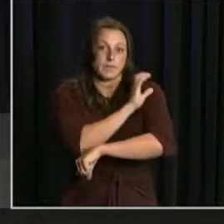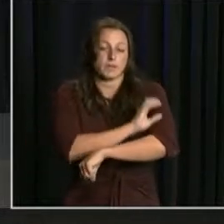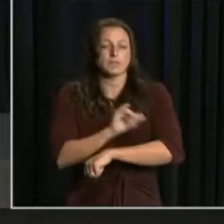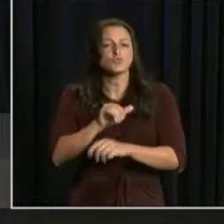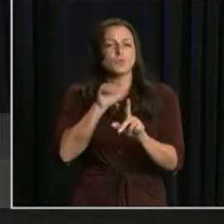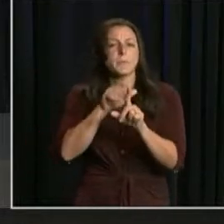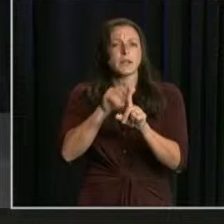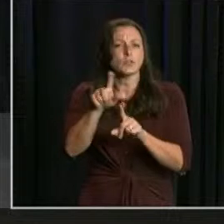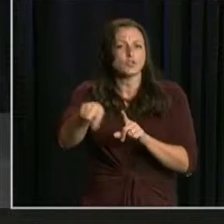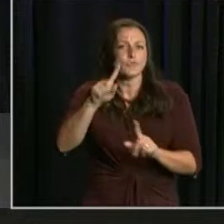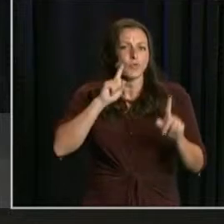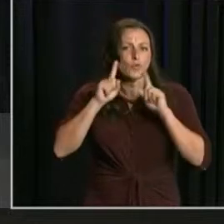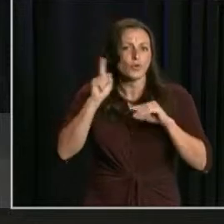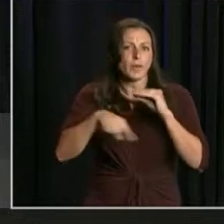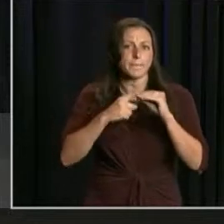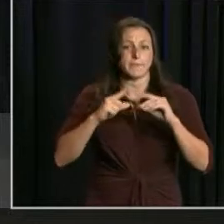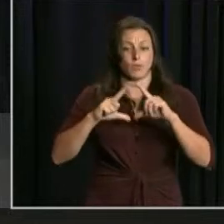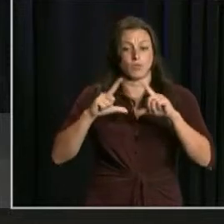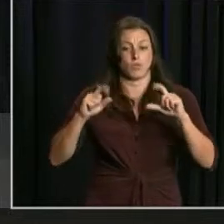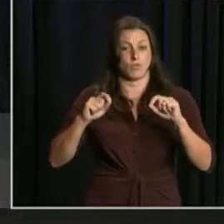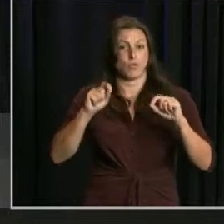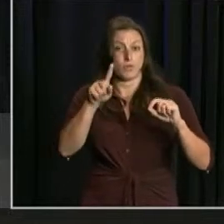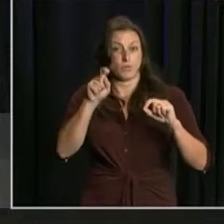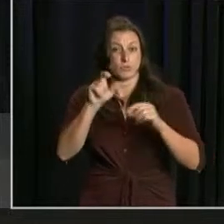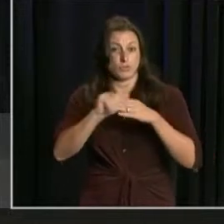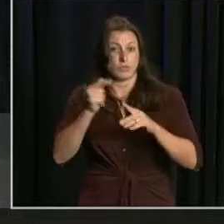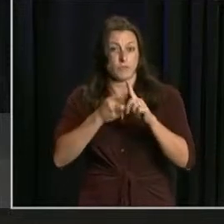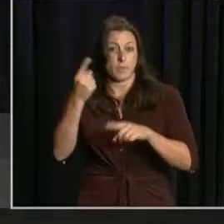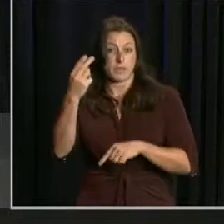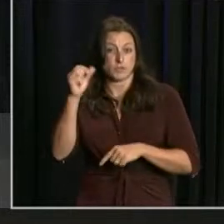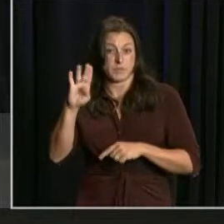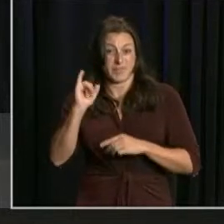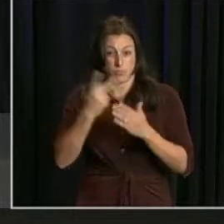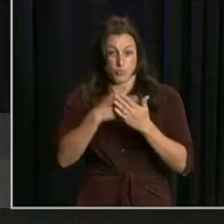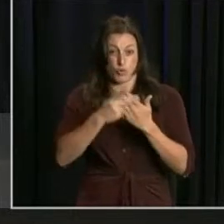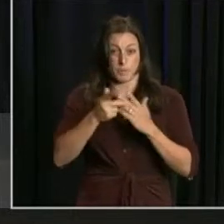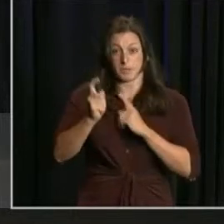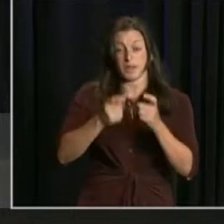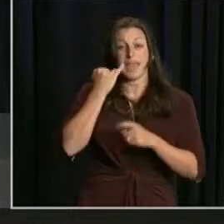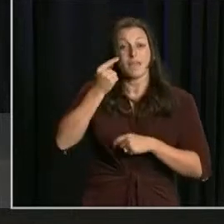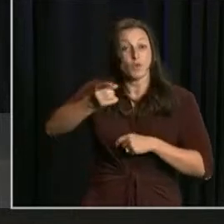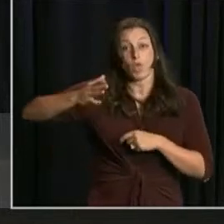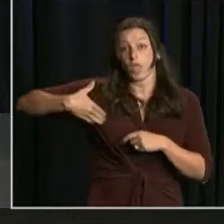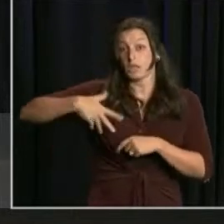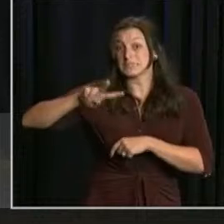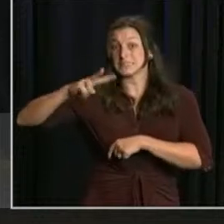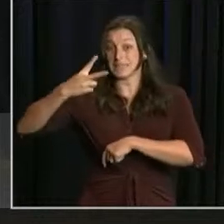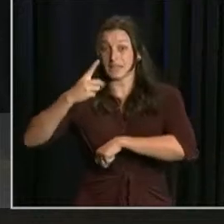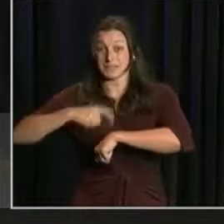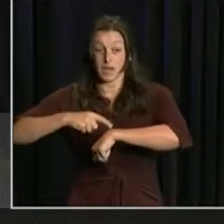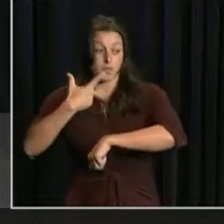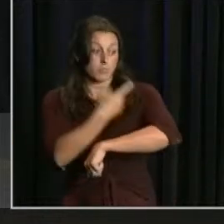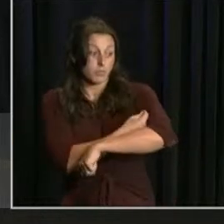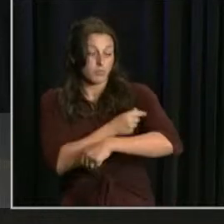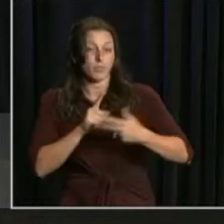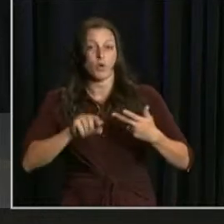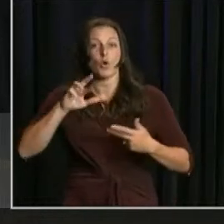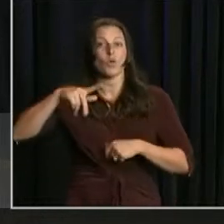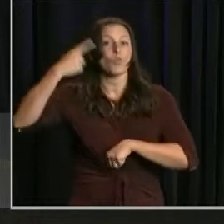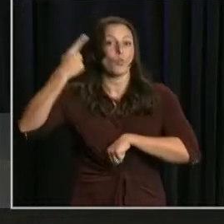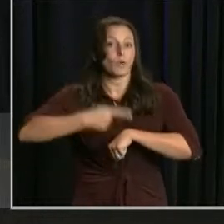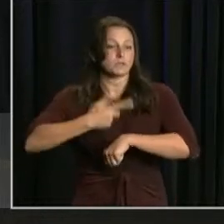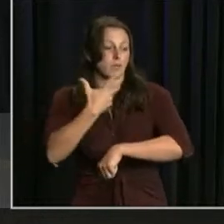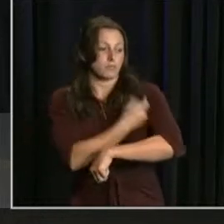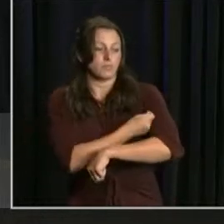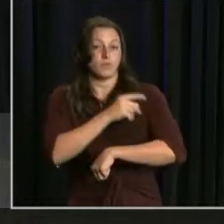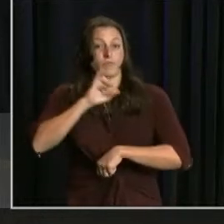the incentive program, the HEB gift card incentive. For those of you who have not received your second dose or your one dose of Johnson &